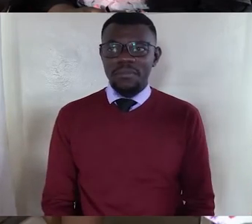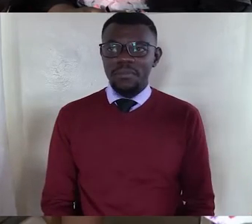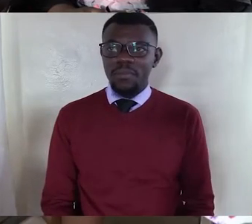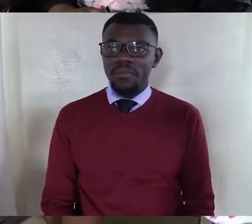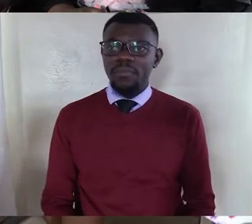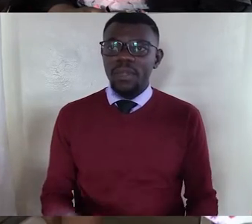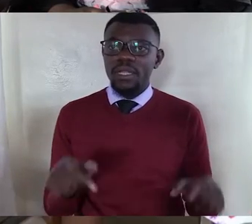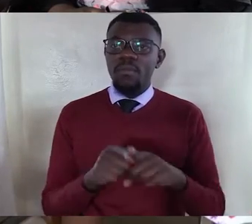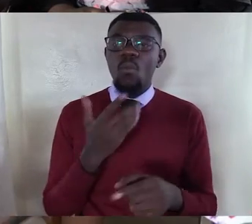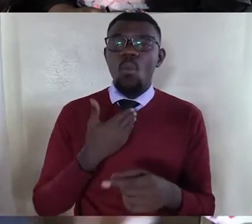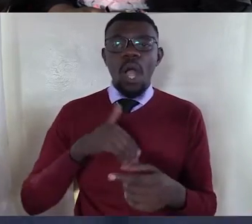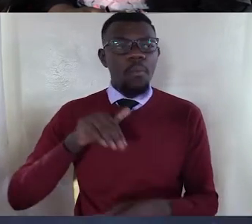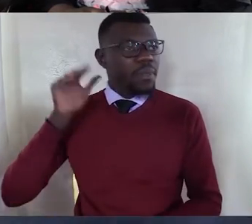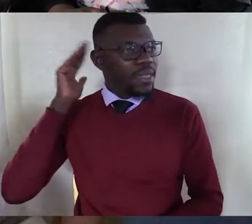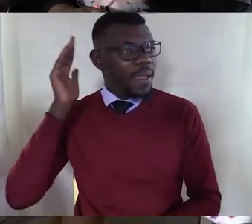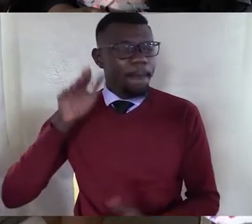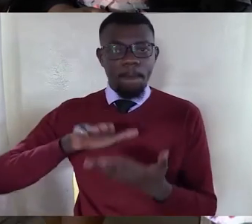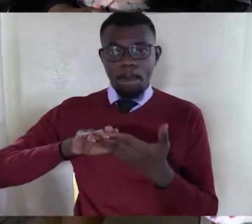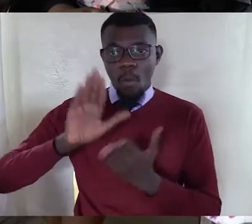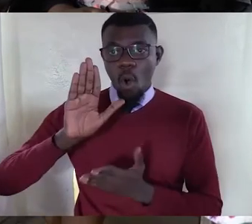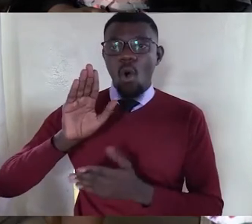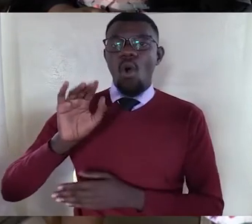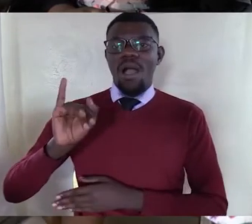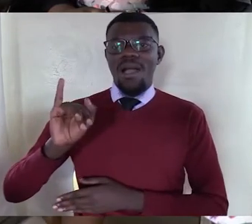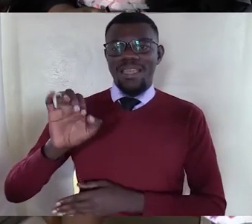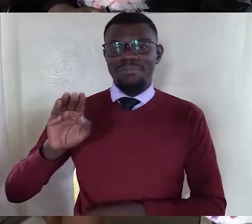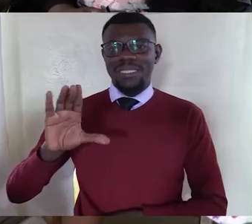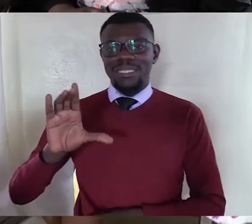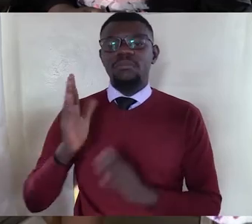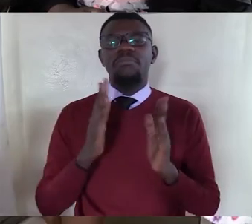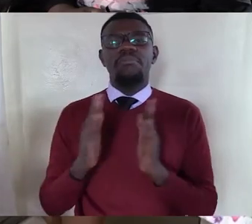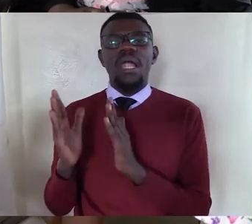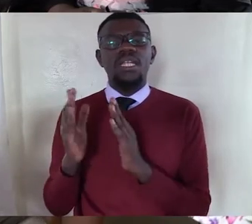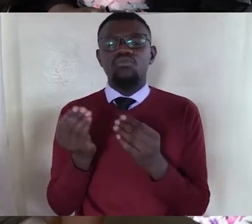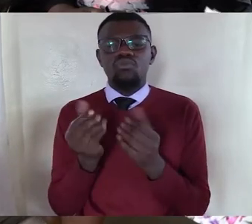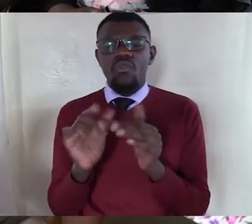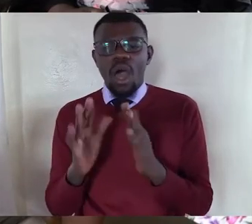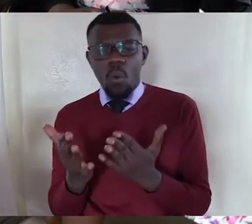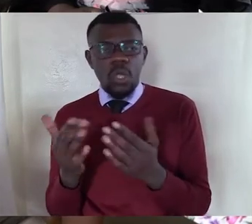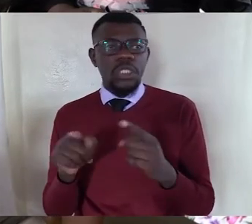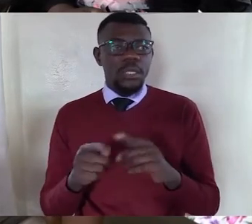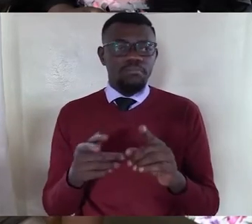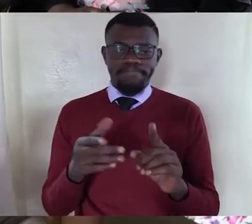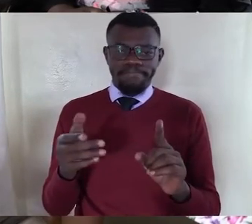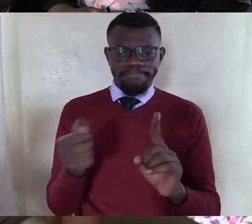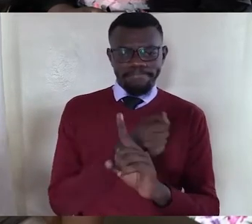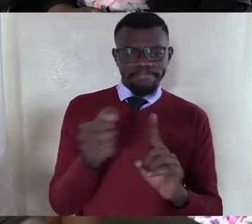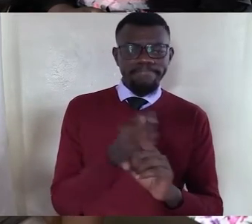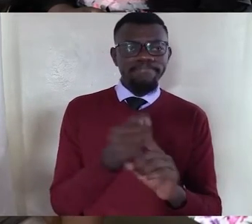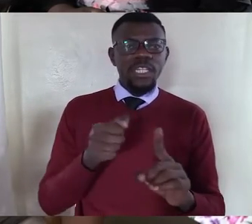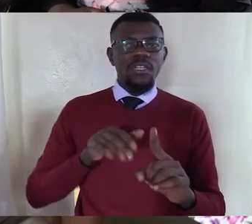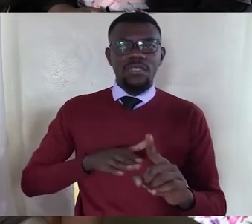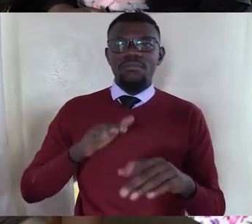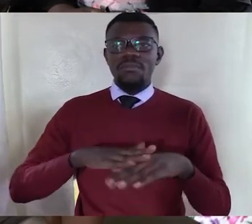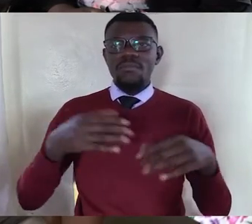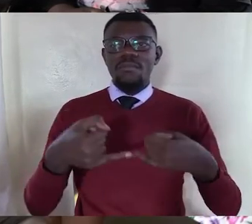pay to run online smear campaigns, and some of them of a sexual nature, traumatizing, fake news